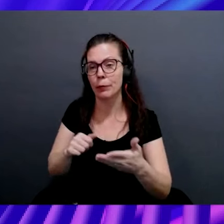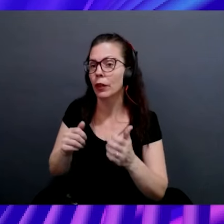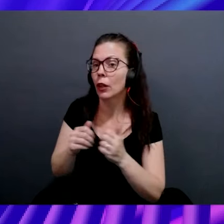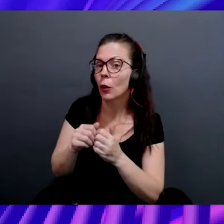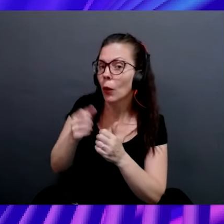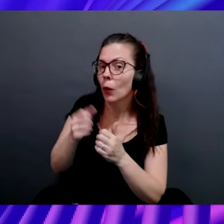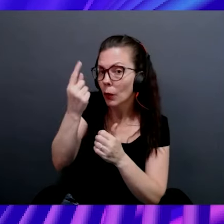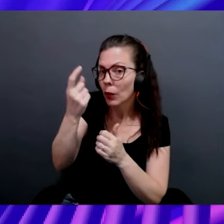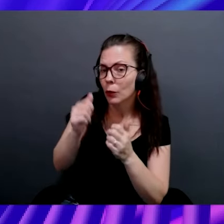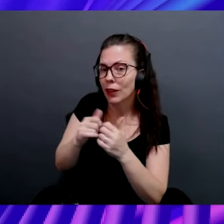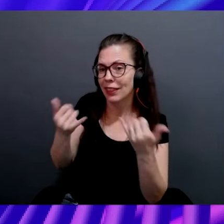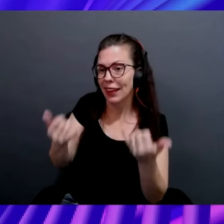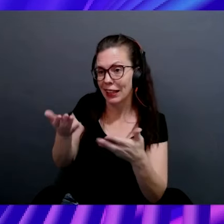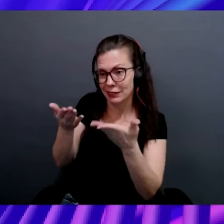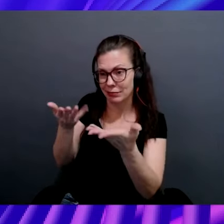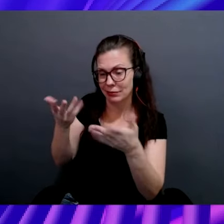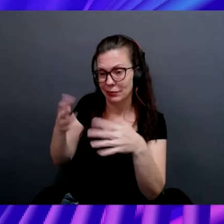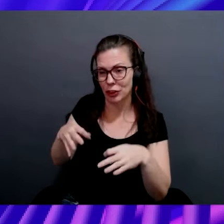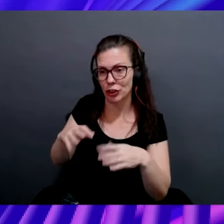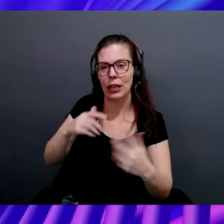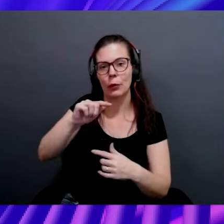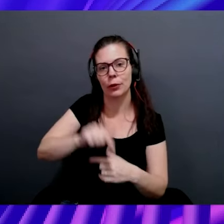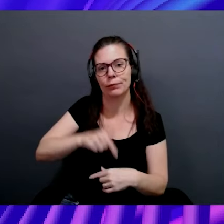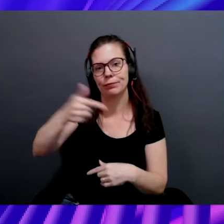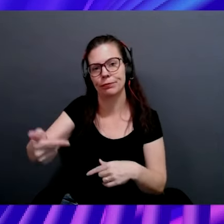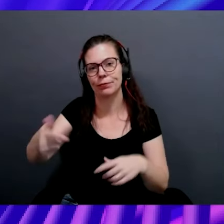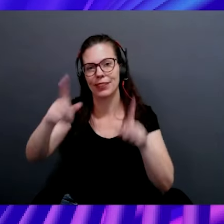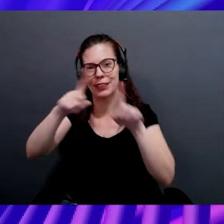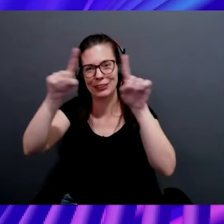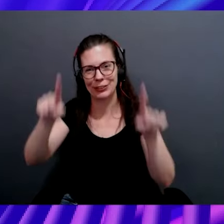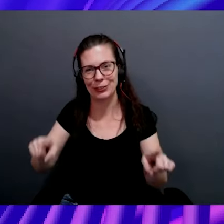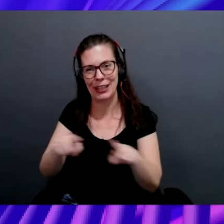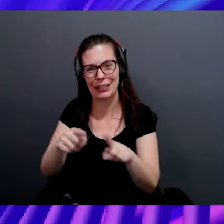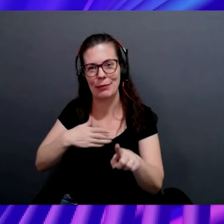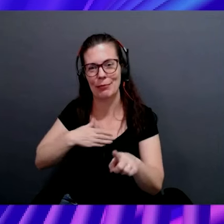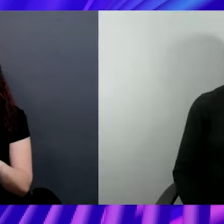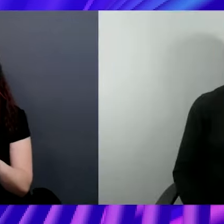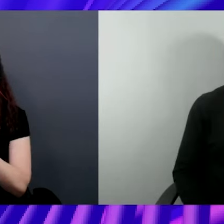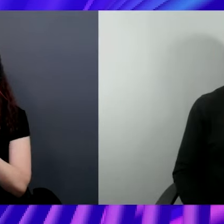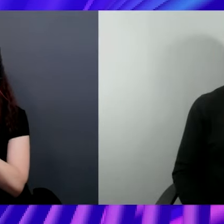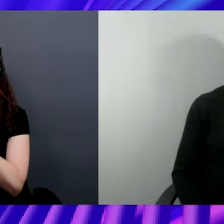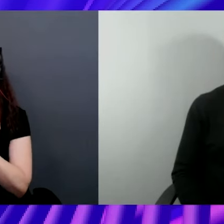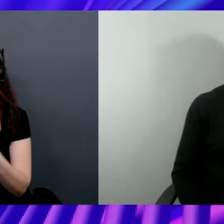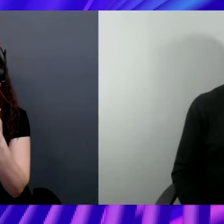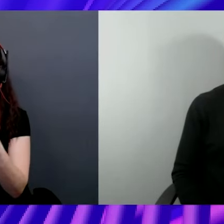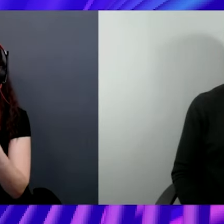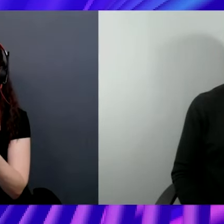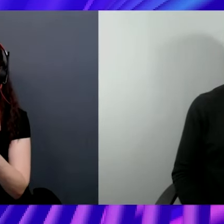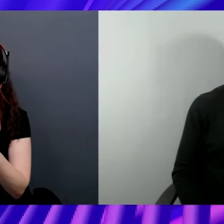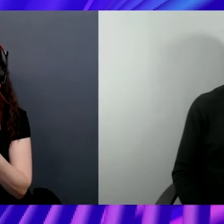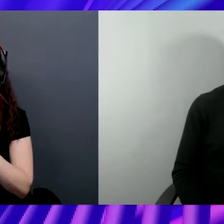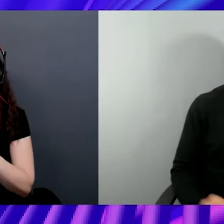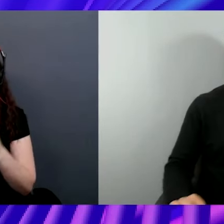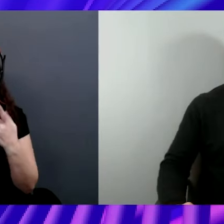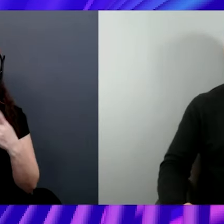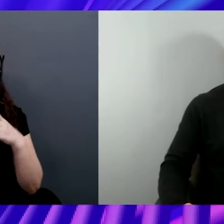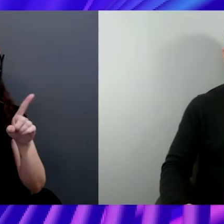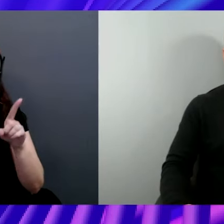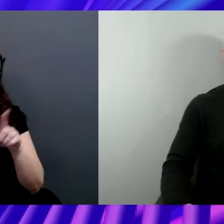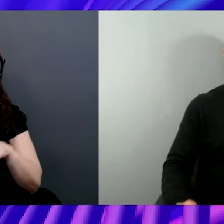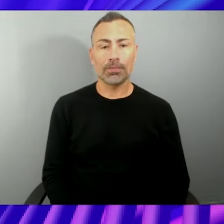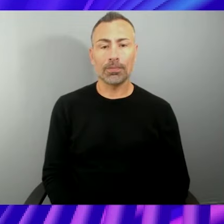pass on the screen to my colleague Kanwal to talk about how this works on the SageMaker side.